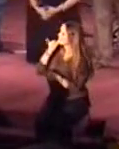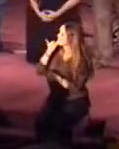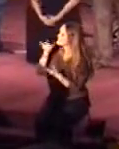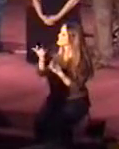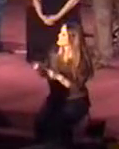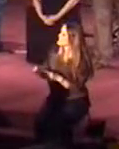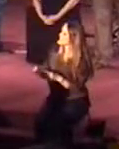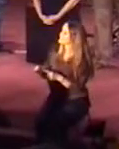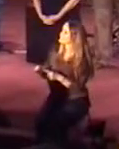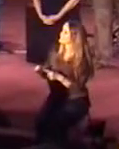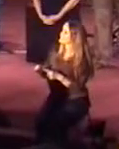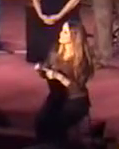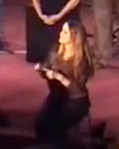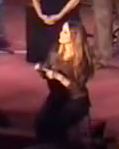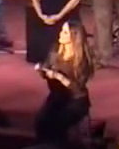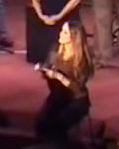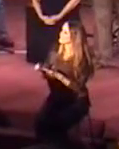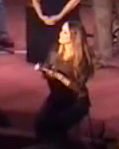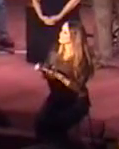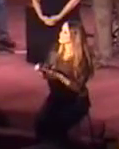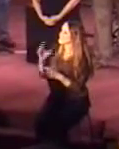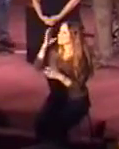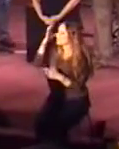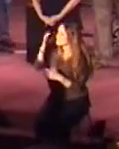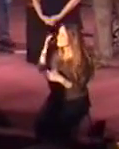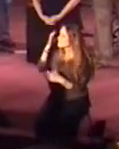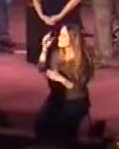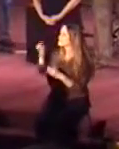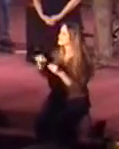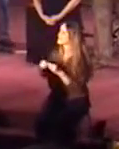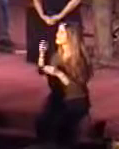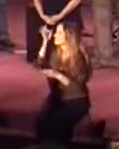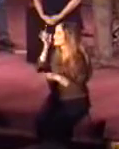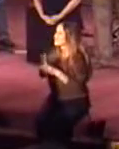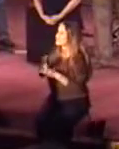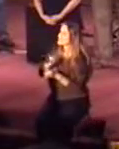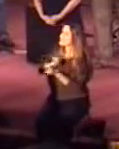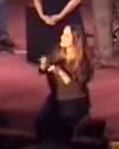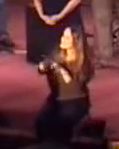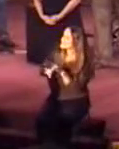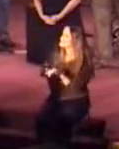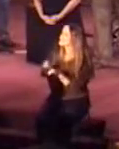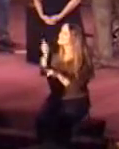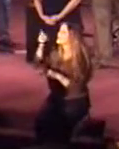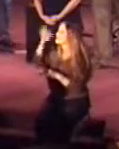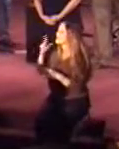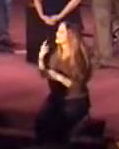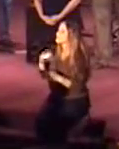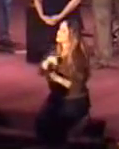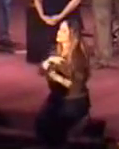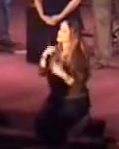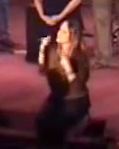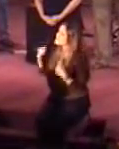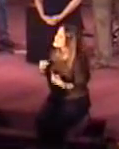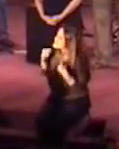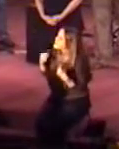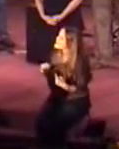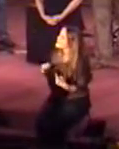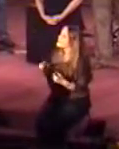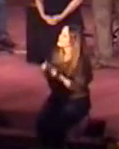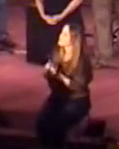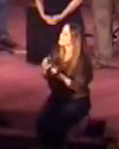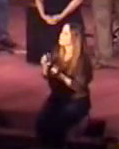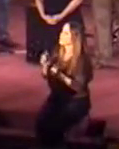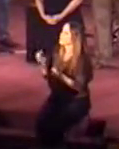when misfortunes happen, when we get confused about our faith or we're persecuted, God, when we struggle with what we want or what